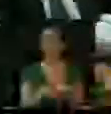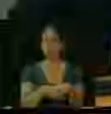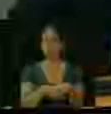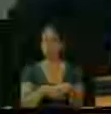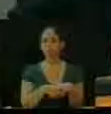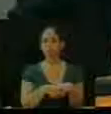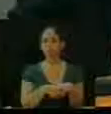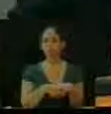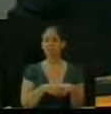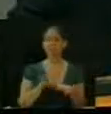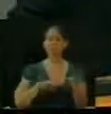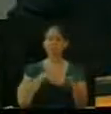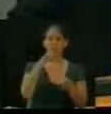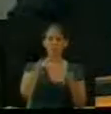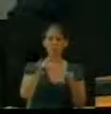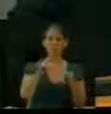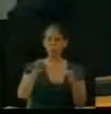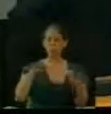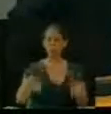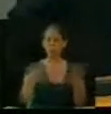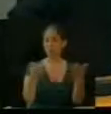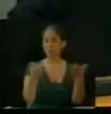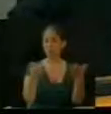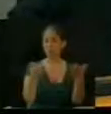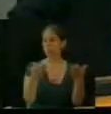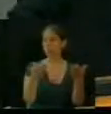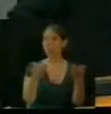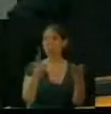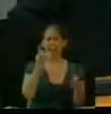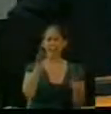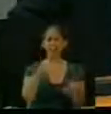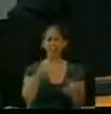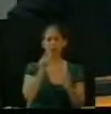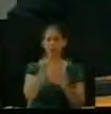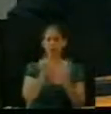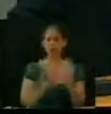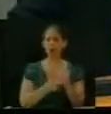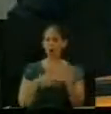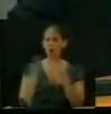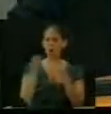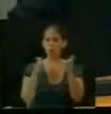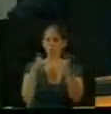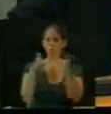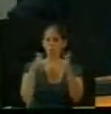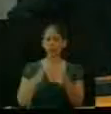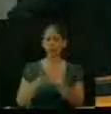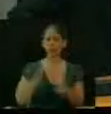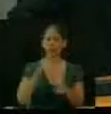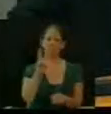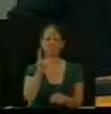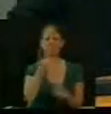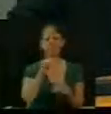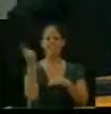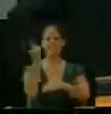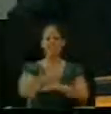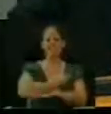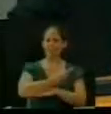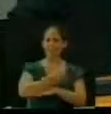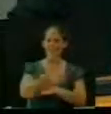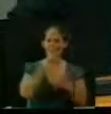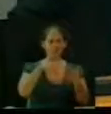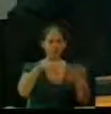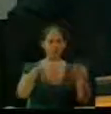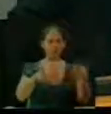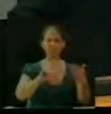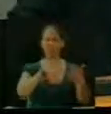Now, we've got a substitute motion on the floor asking the law director to, over the next 60 days, check around the state, come up and see what other